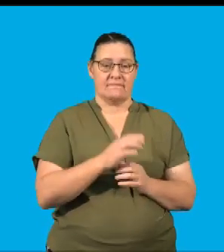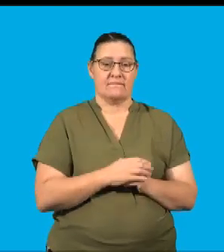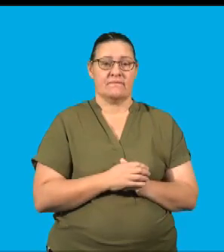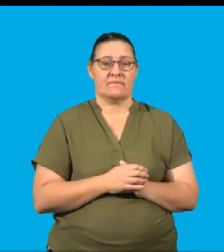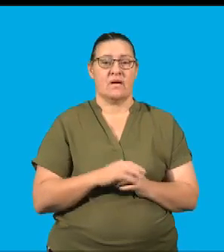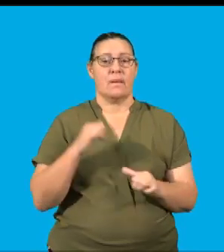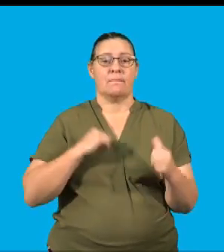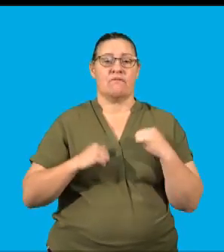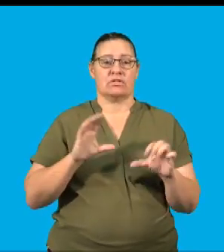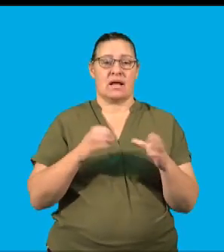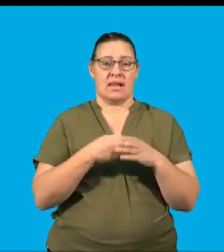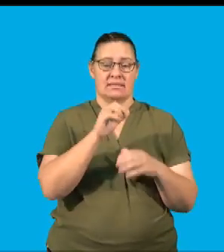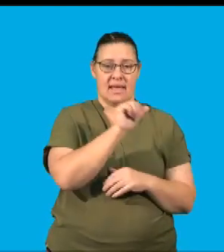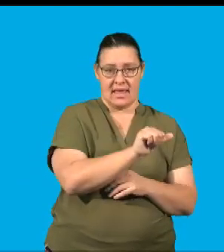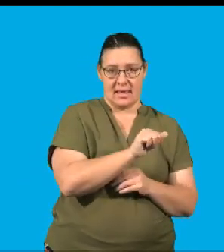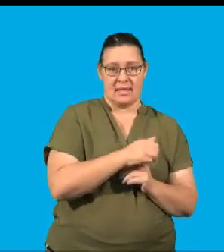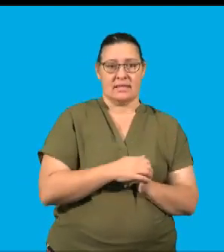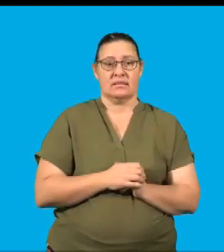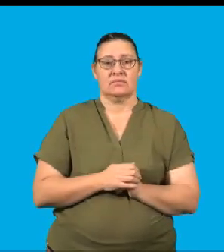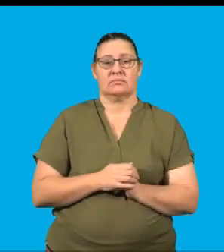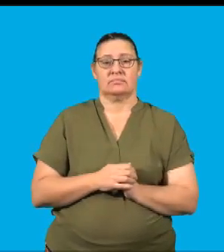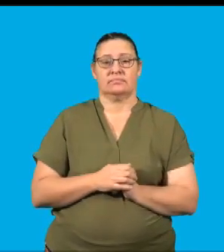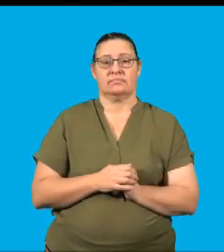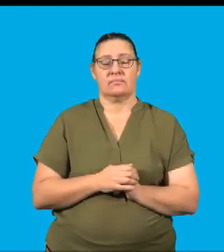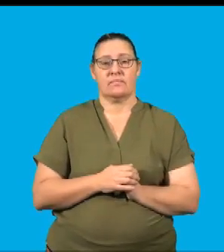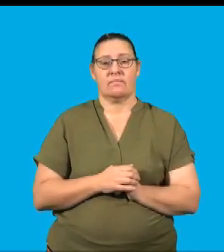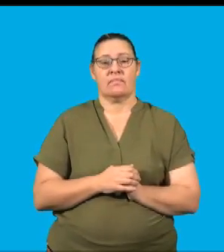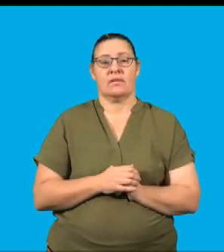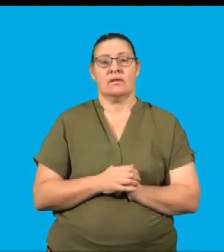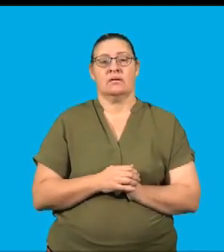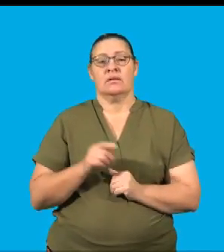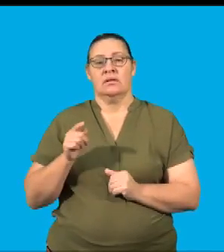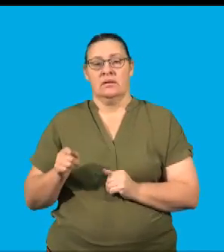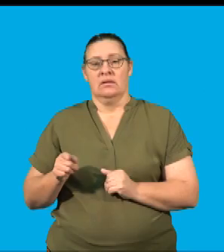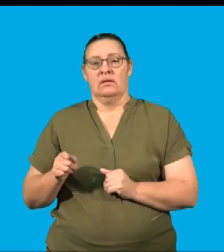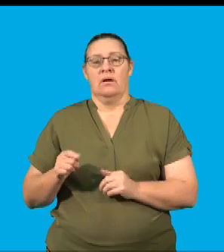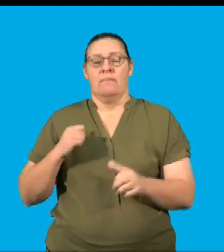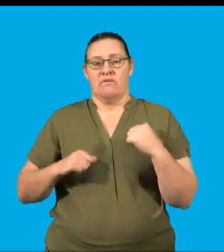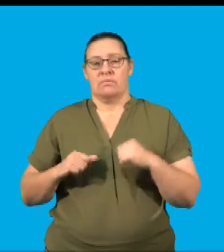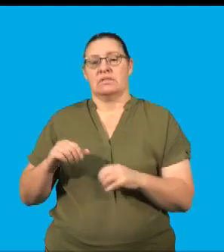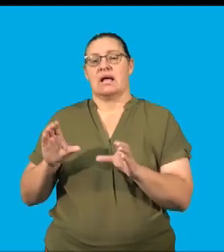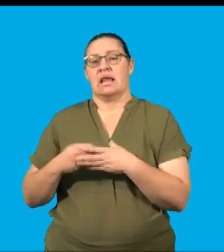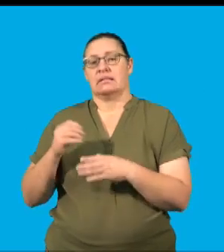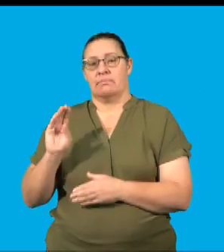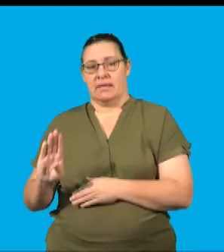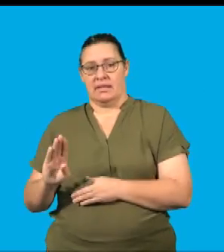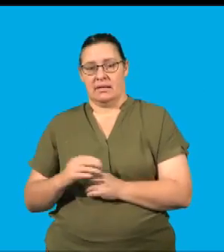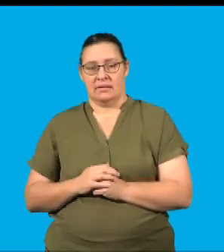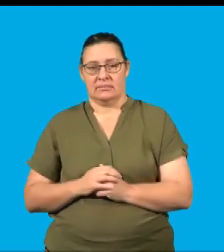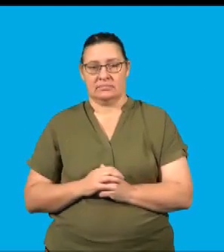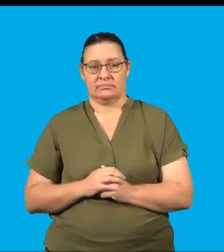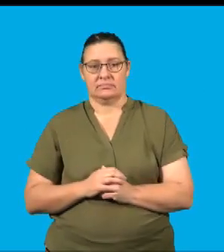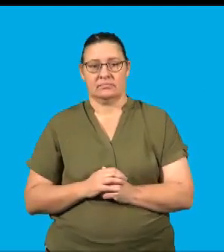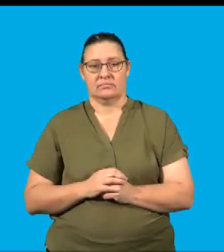got the performance for class A. This is the box and whisker for class A. And then we have the performance for class